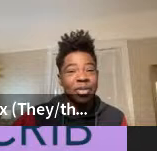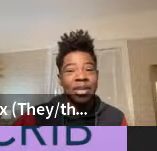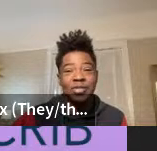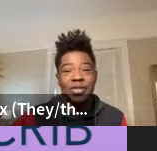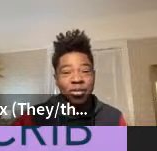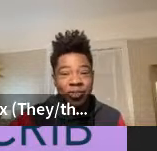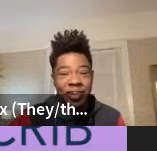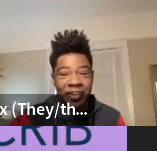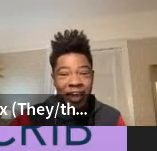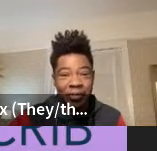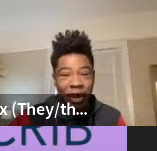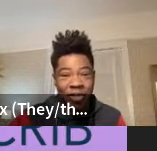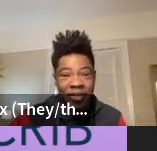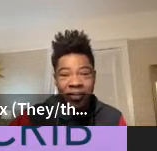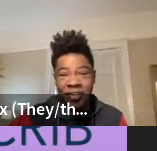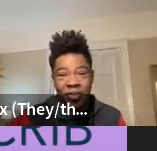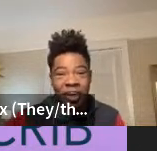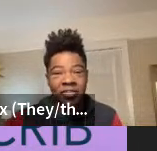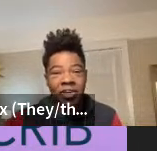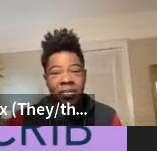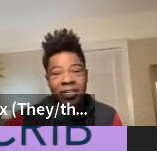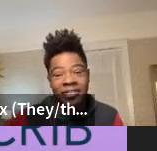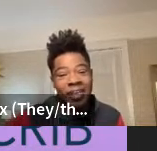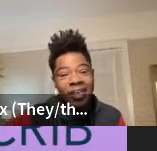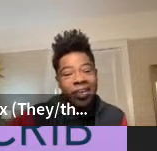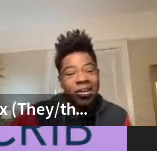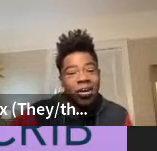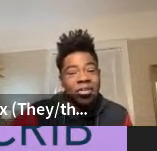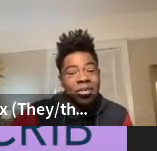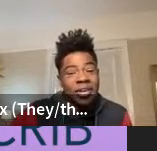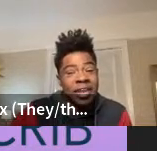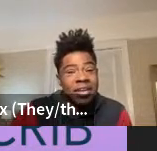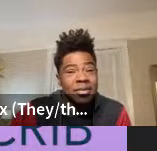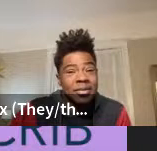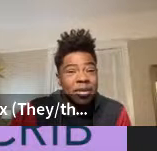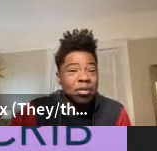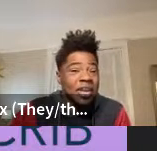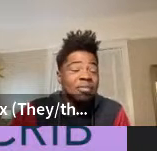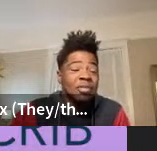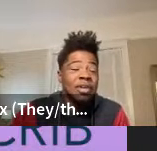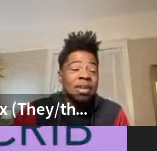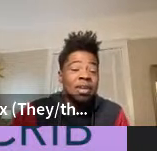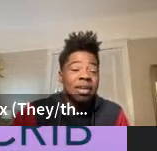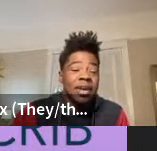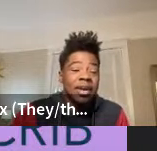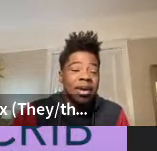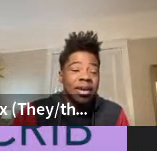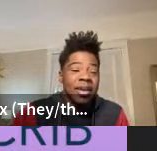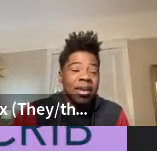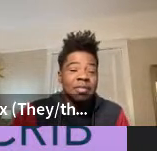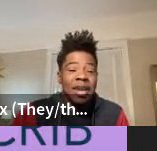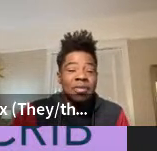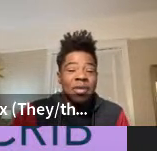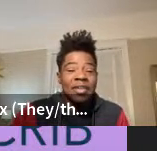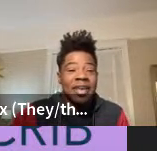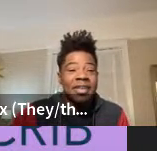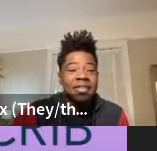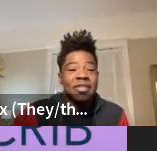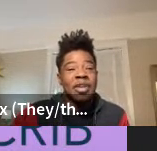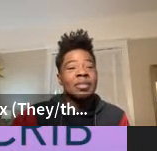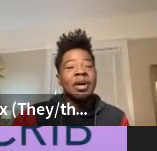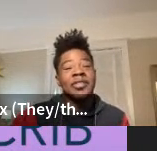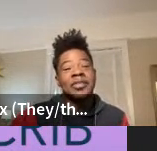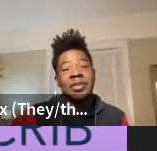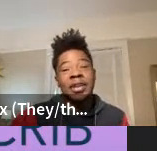could both introduce this land project and this Creative Commons, and also get people's input in as many ways